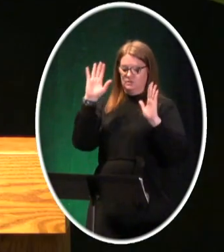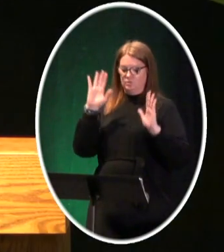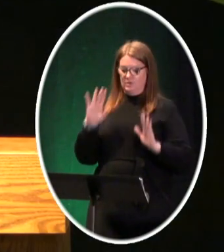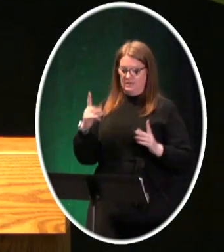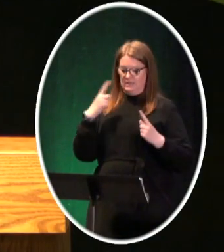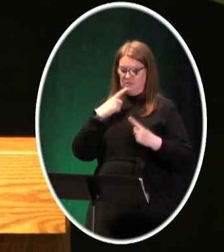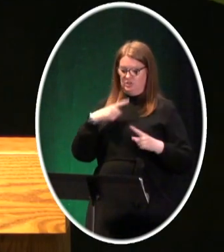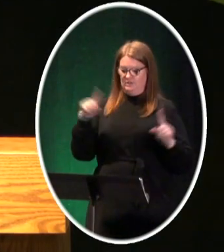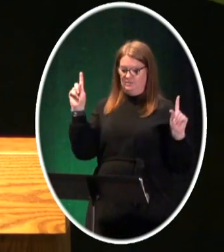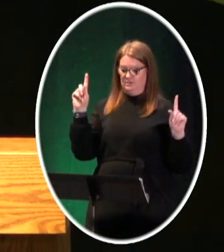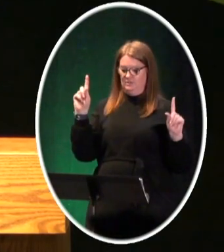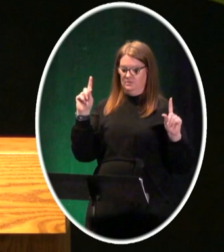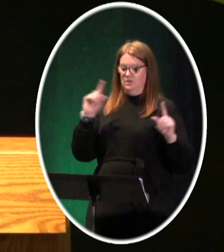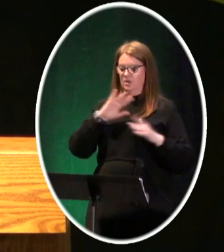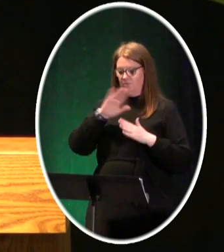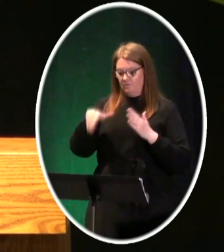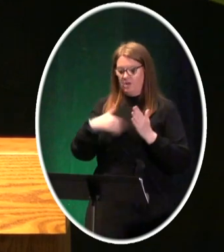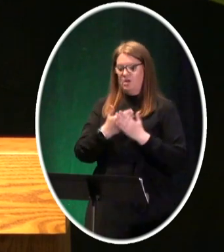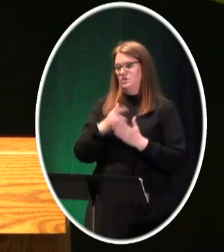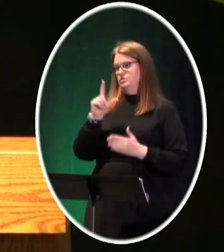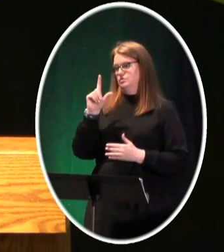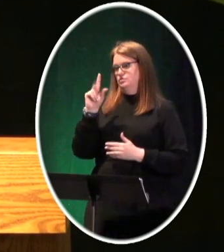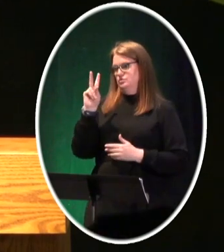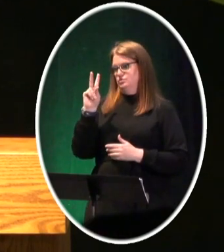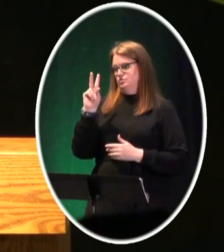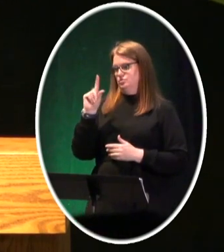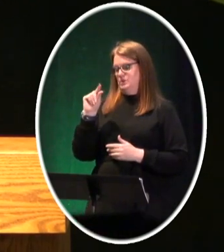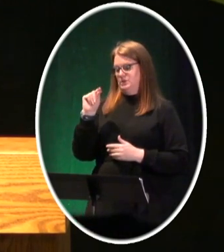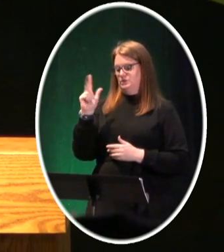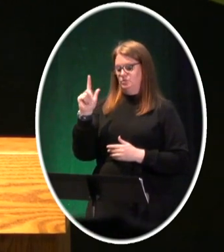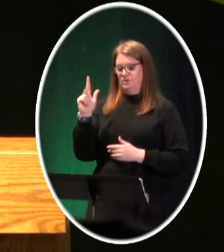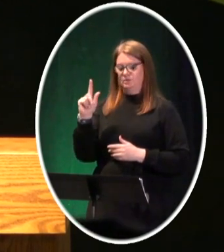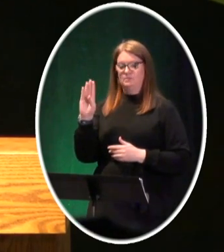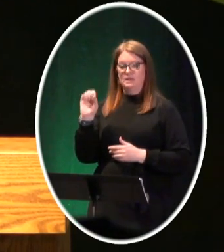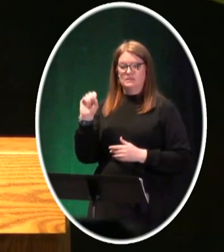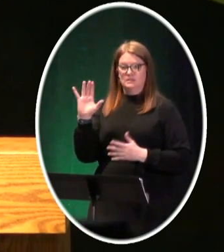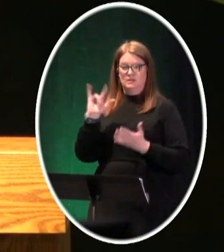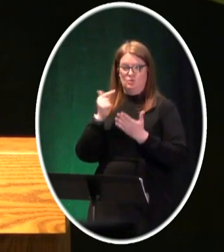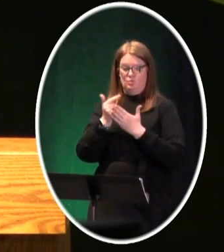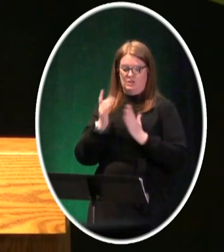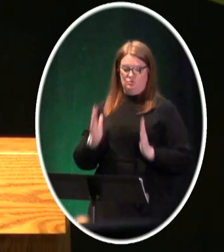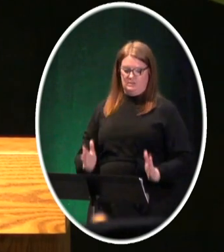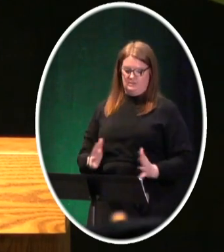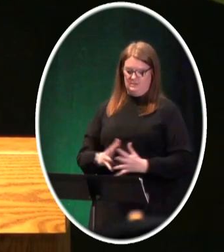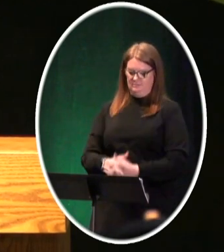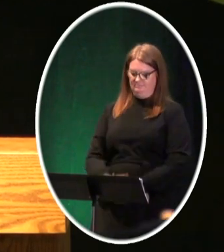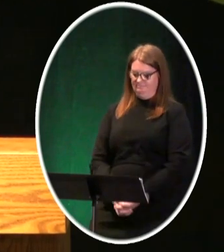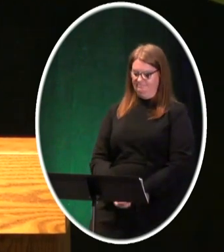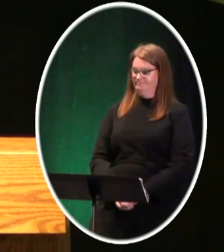this great achievement with all of our 2023 BSC graduates.